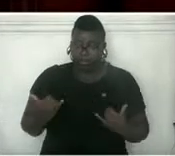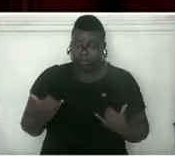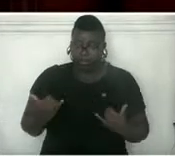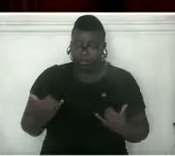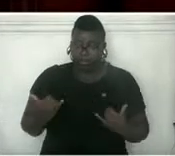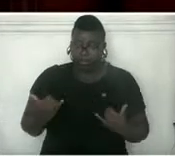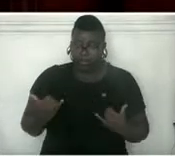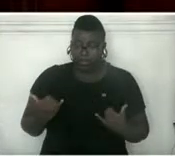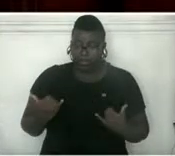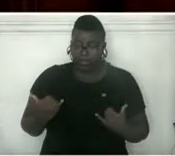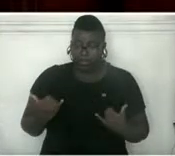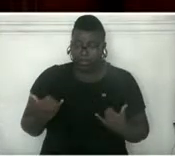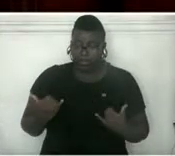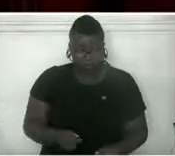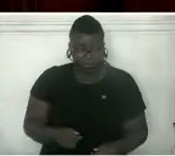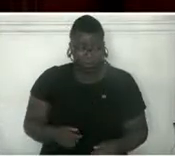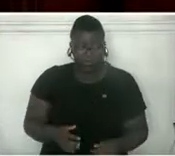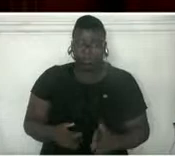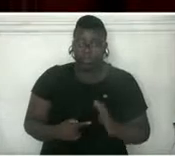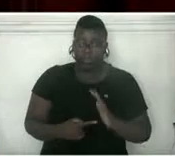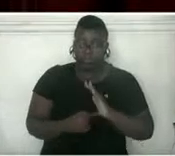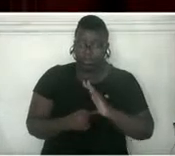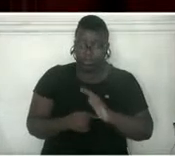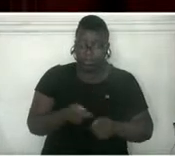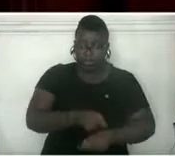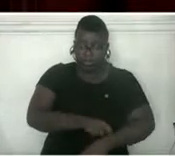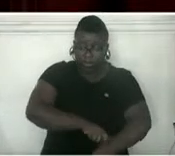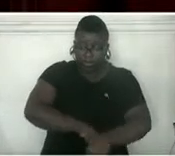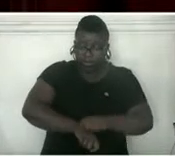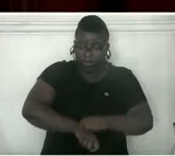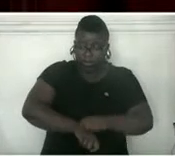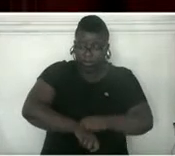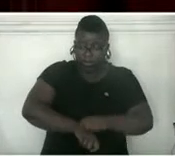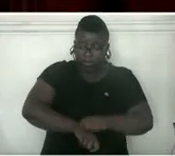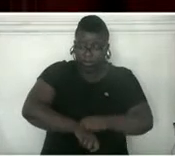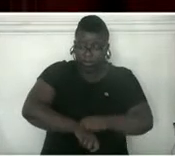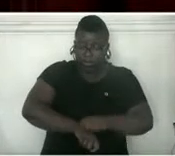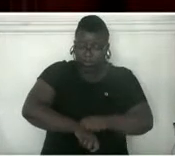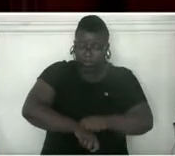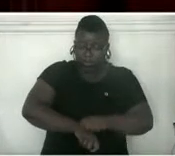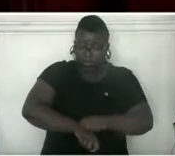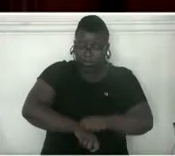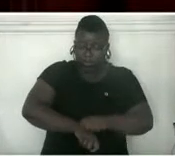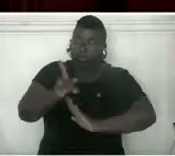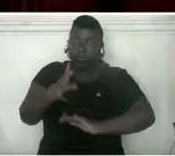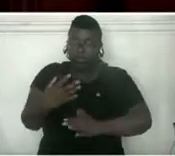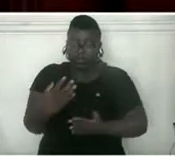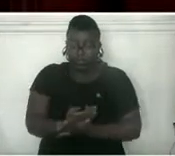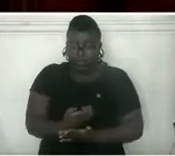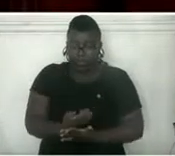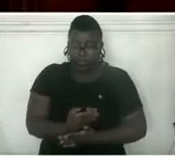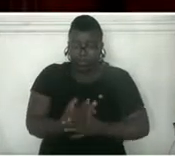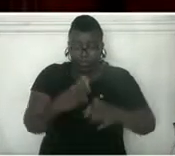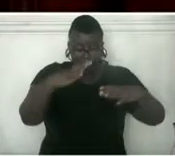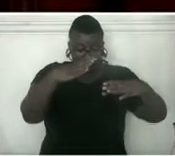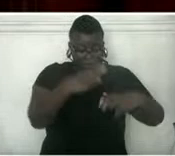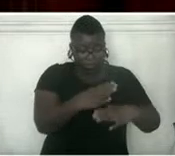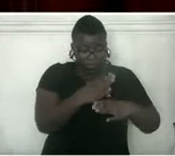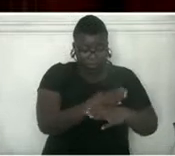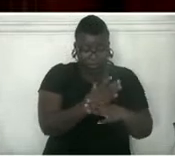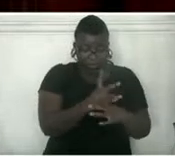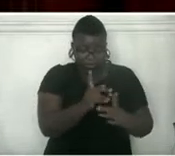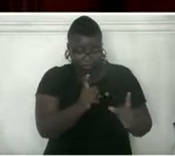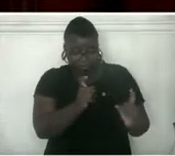declaration to spare no effort in the struggle to grow the economy. The focus will be on restructuring